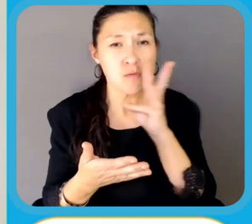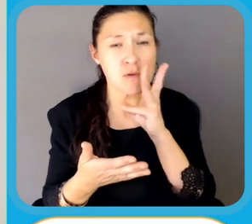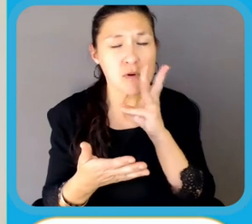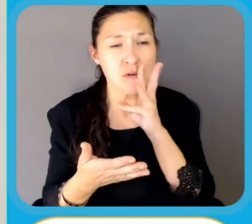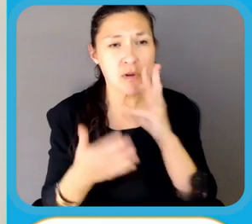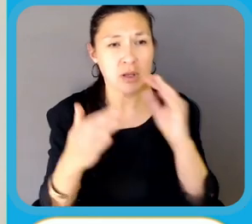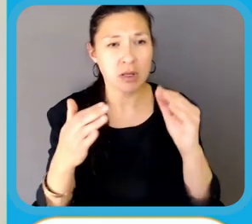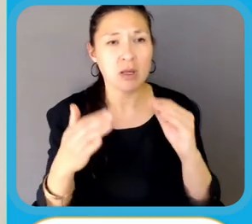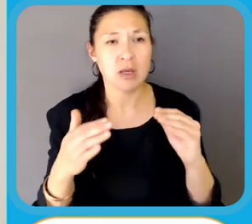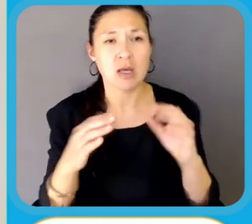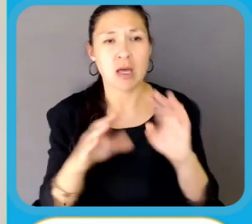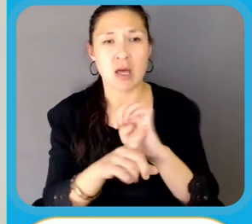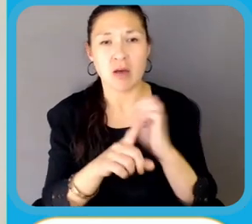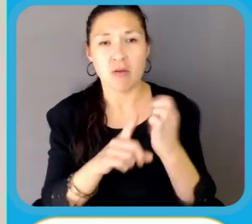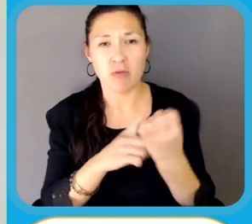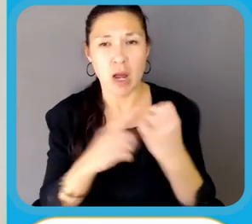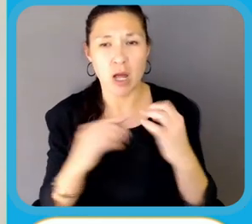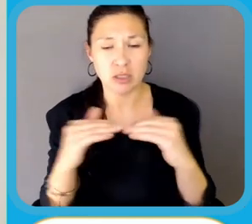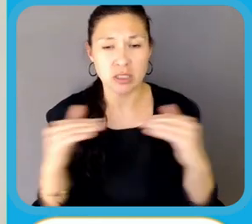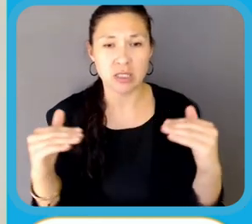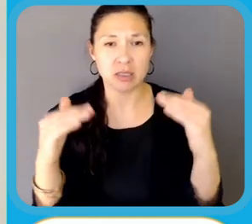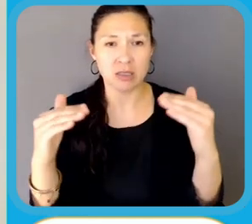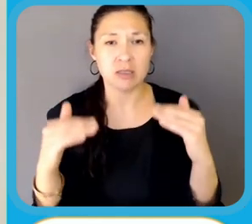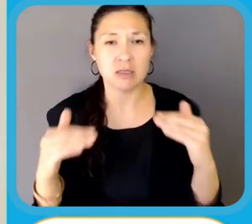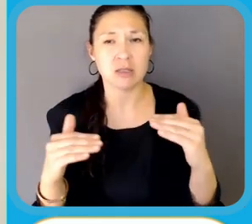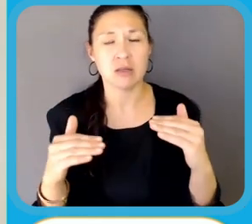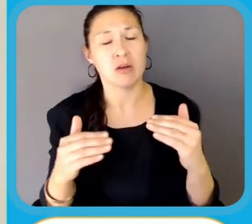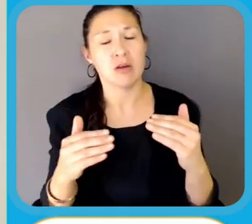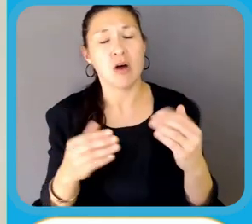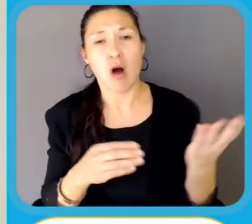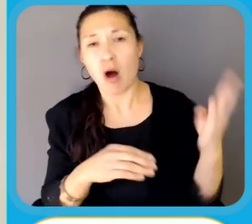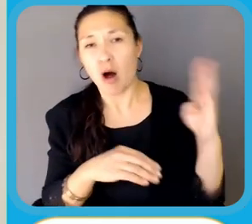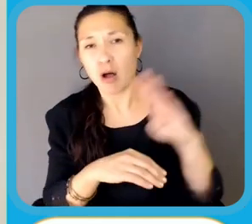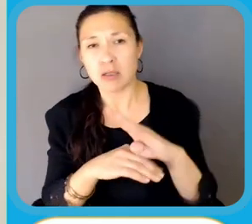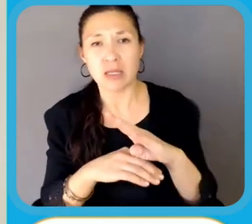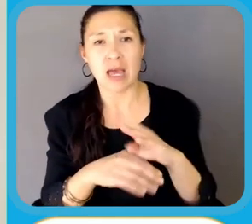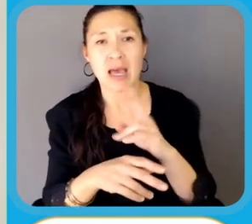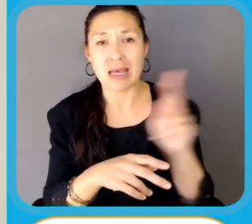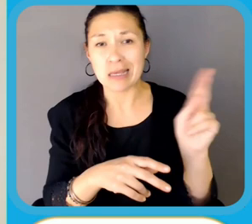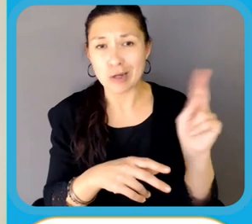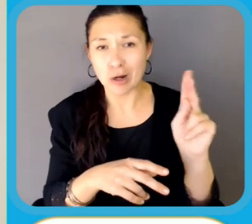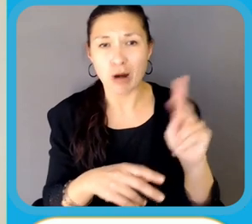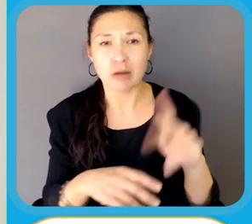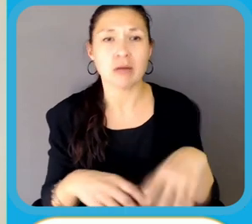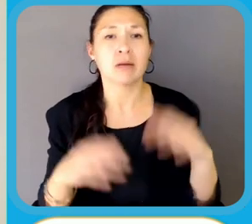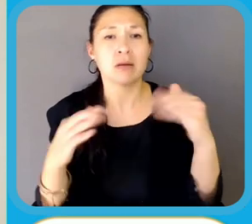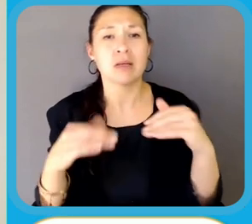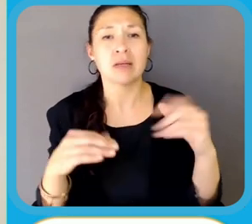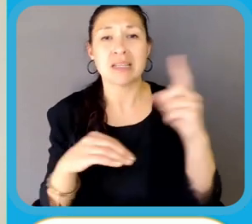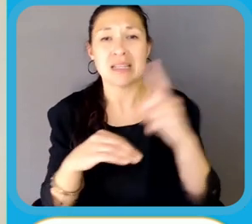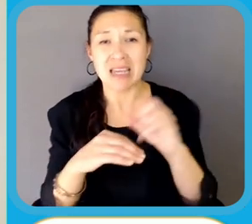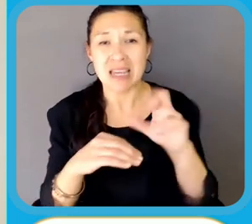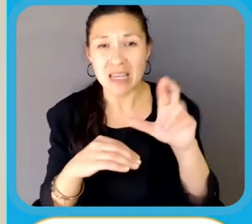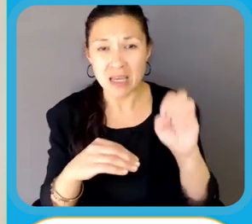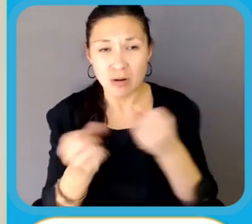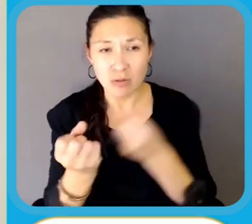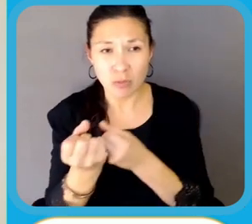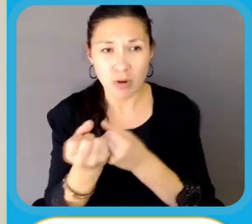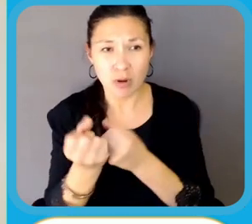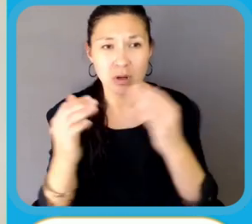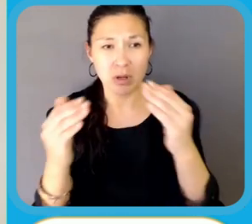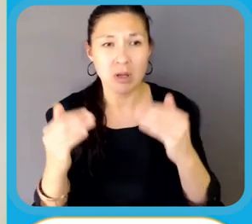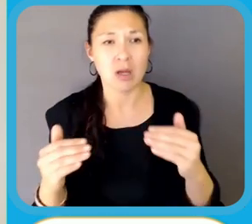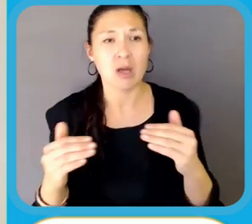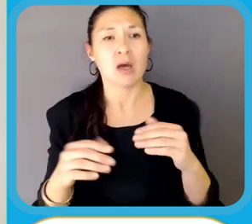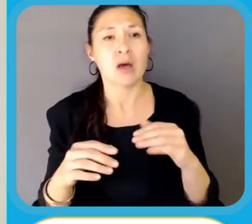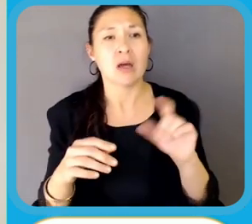day kindergarten for our families. It means access to affordable, reliable broadband in every